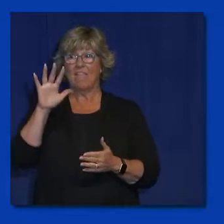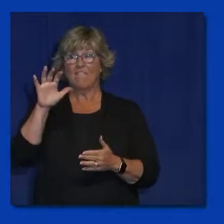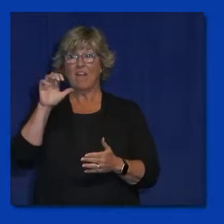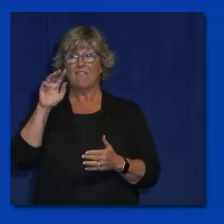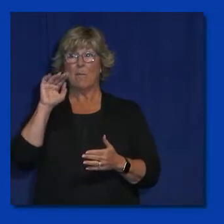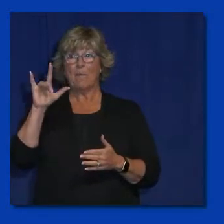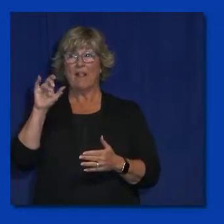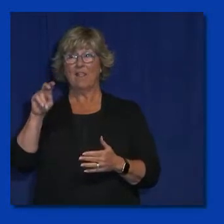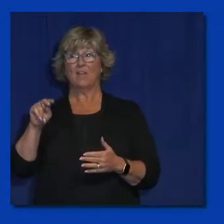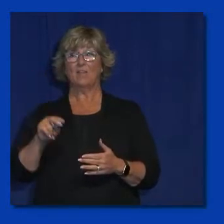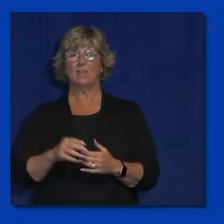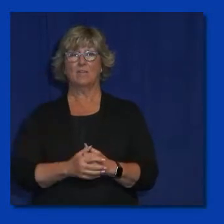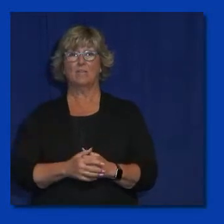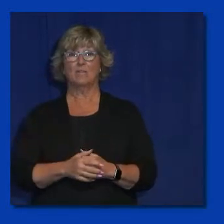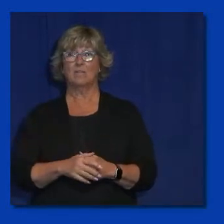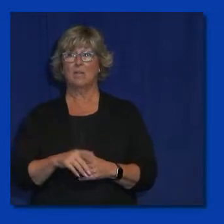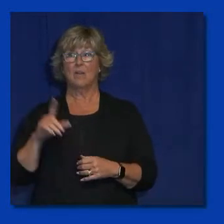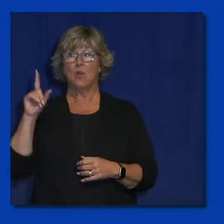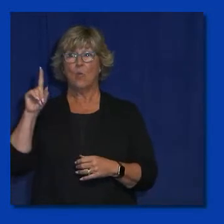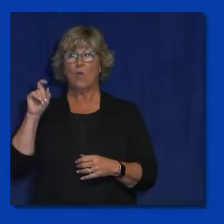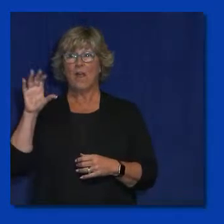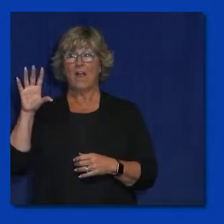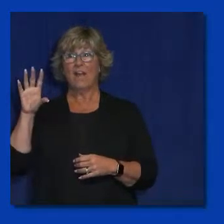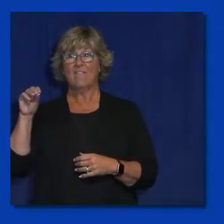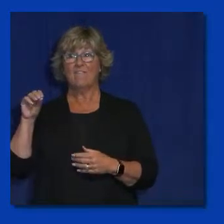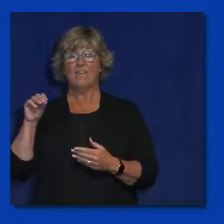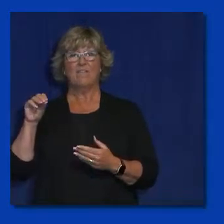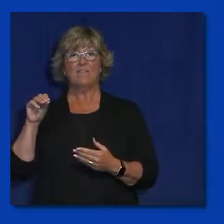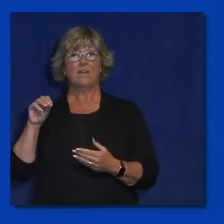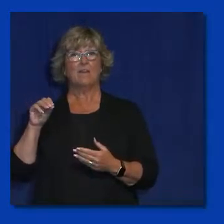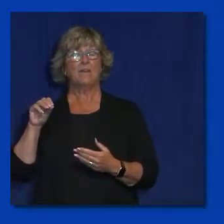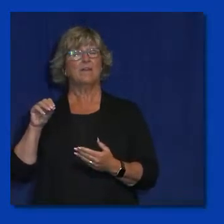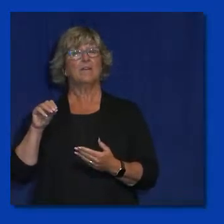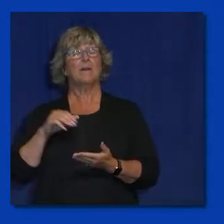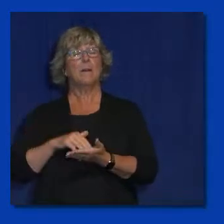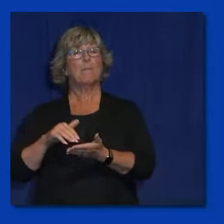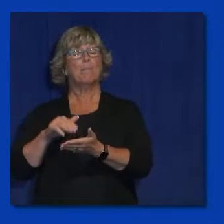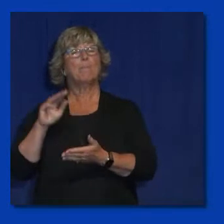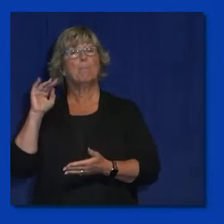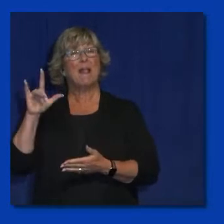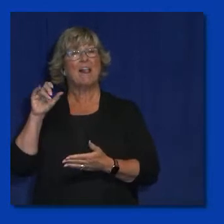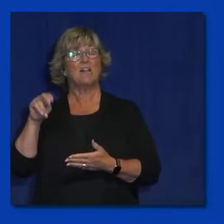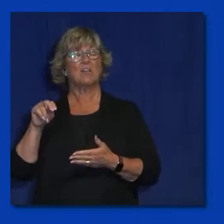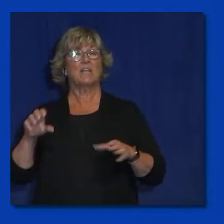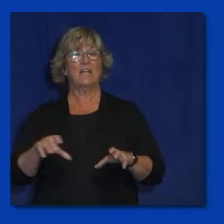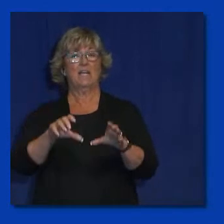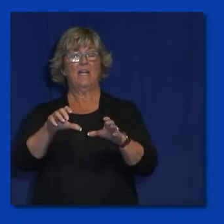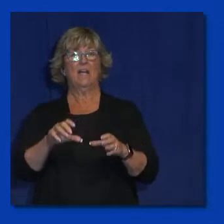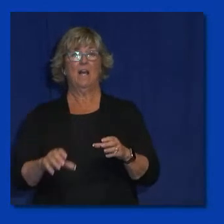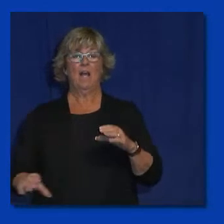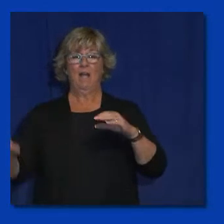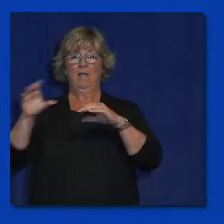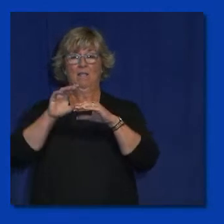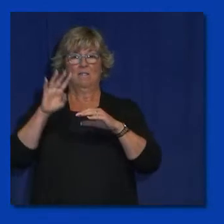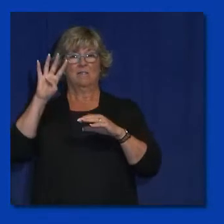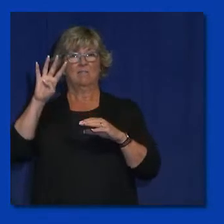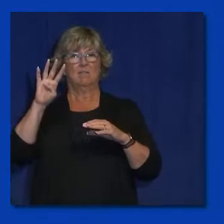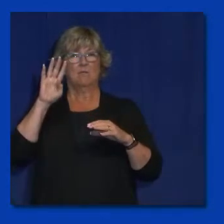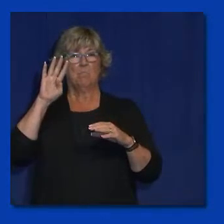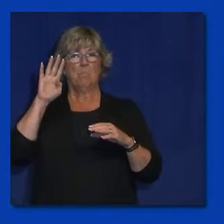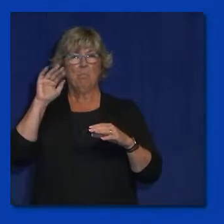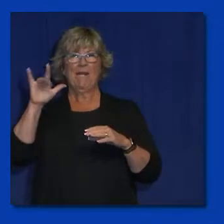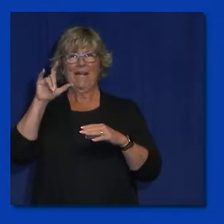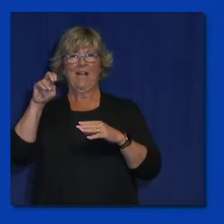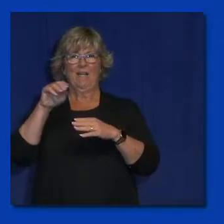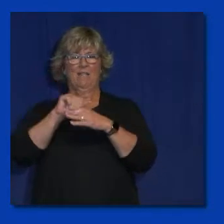million, we did $150 million early action in January, and that's on top of the $4 billion that